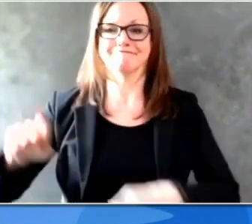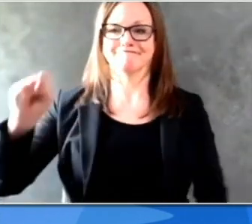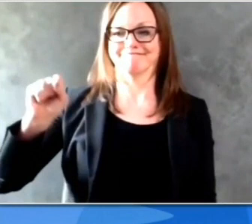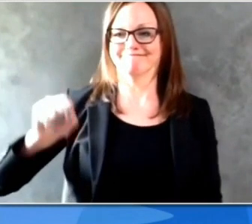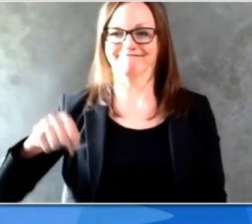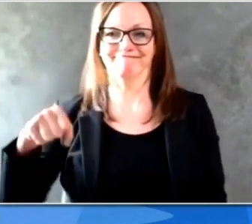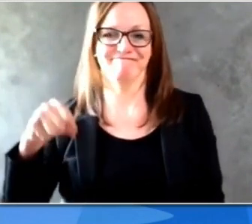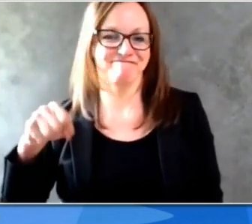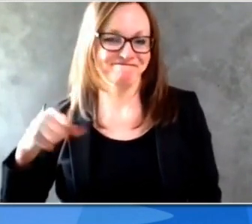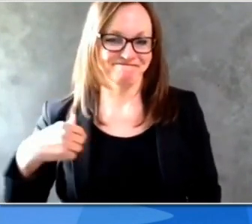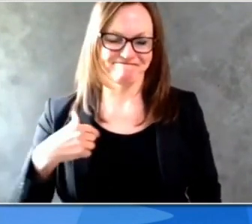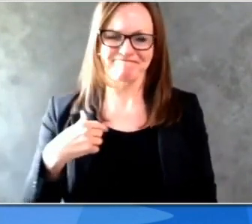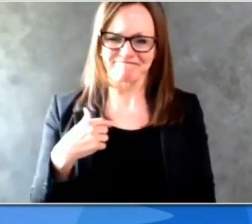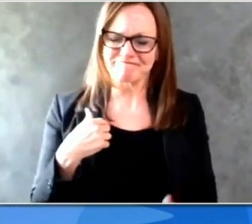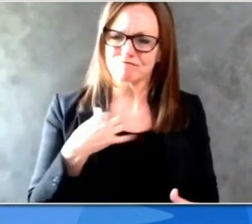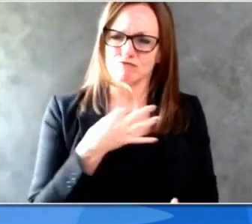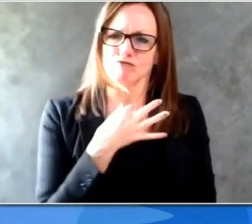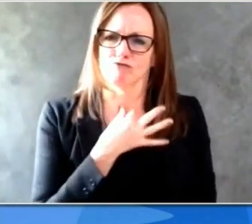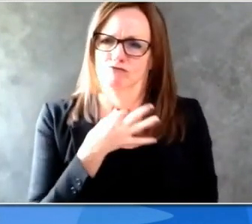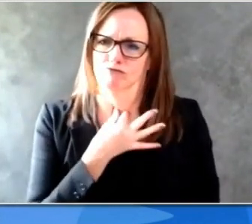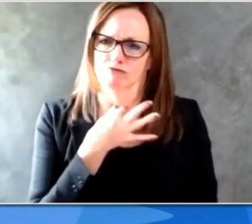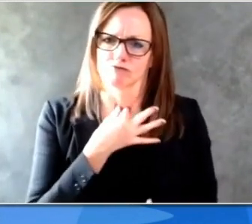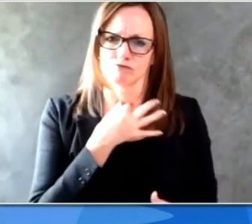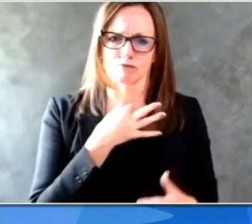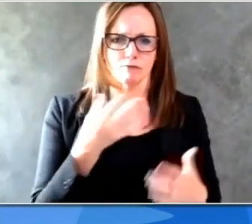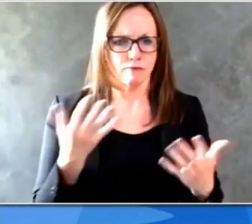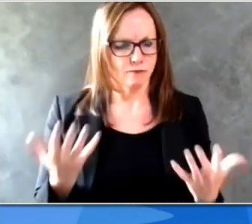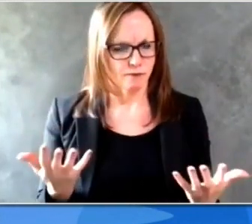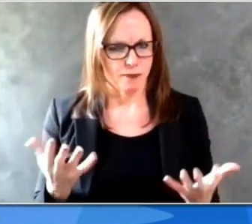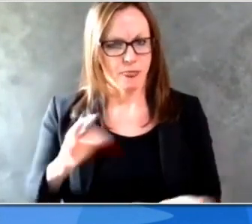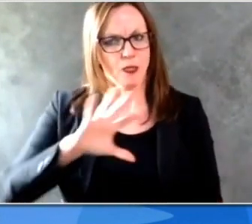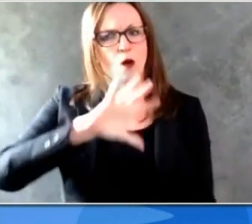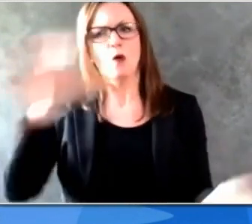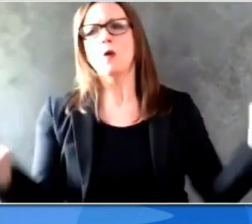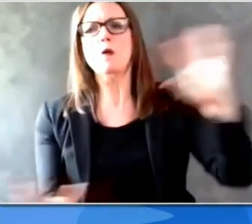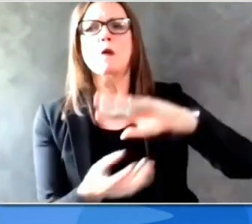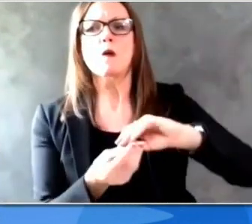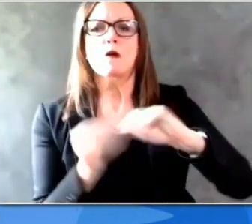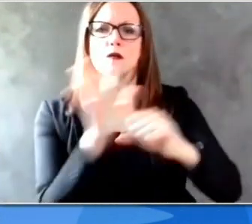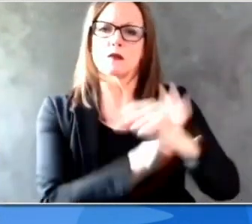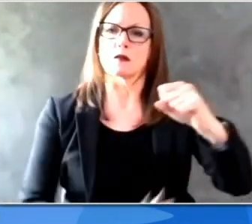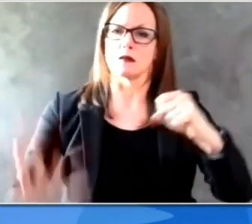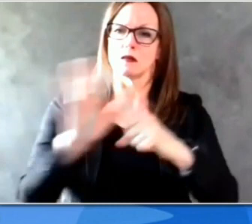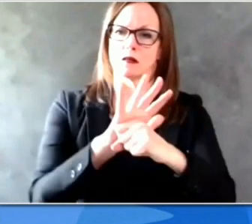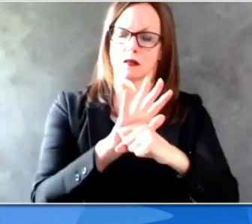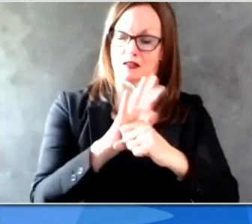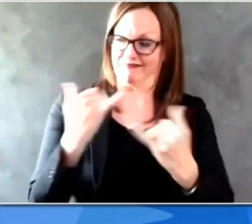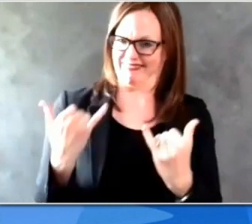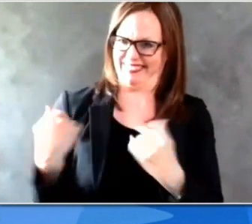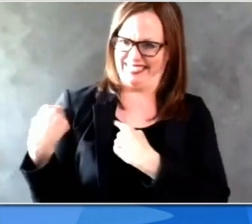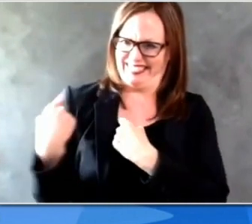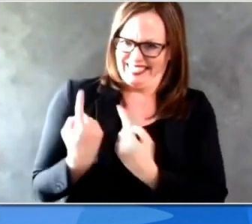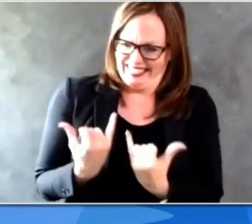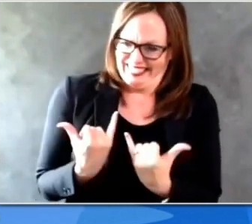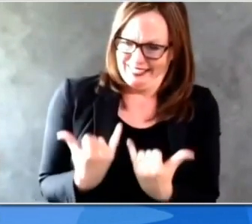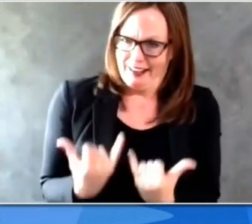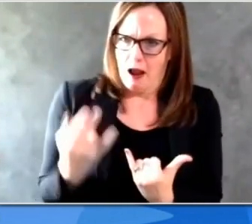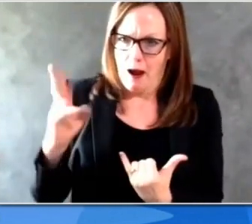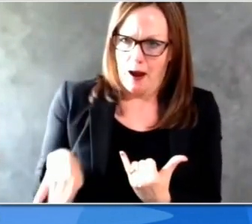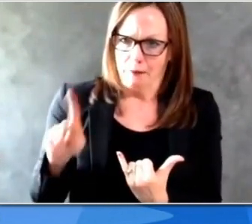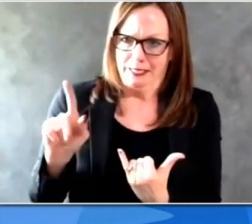that came back negative for today and where we were in percentage of positive tests? And also this new high number, the